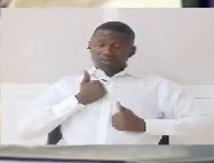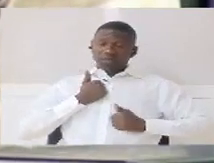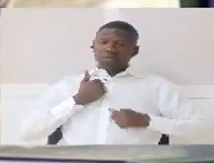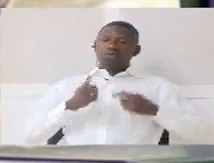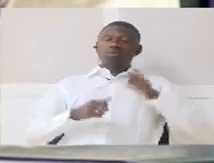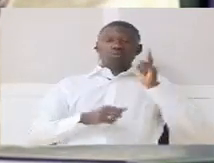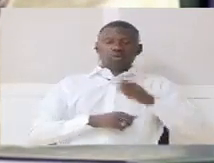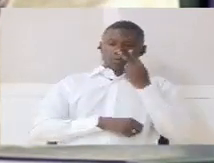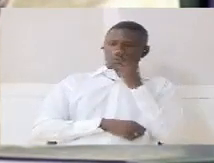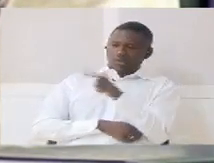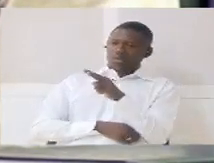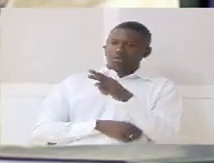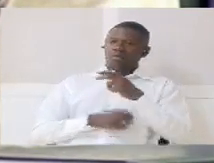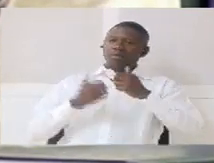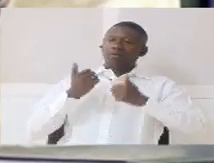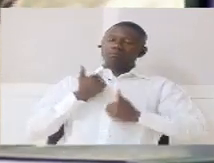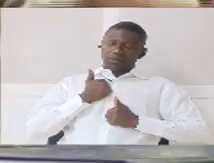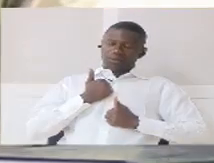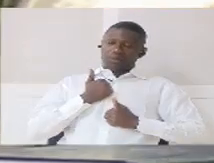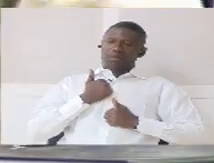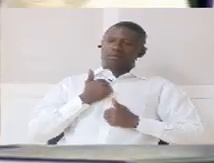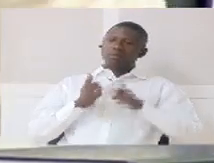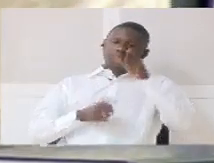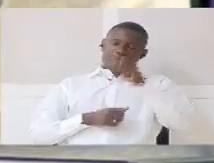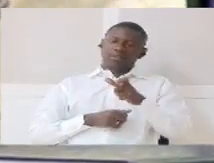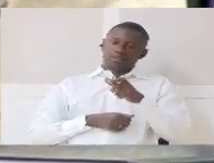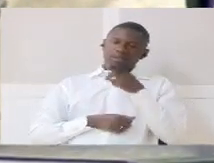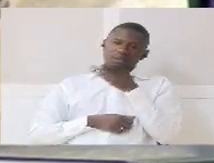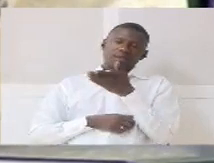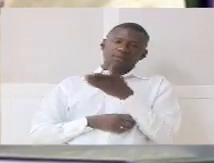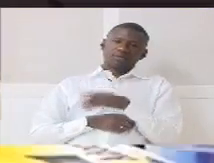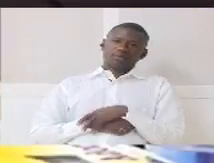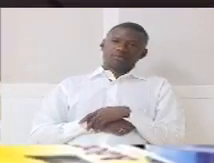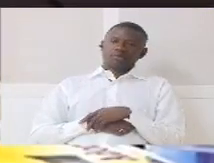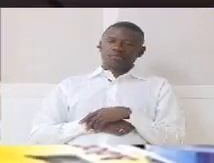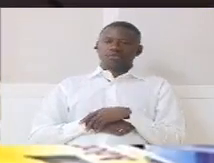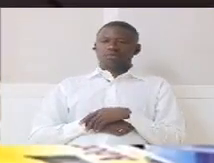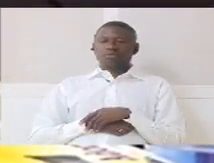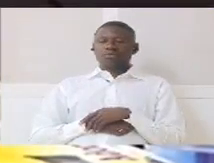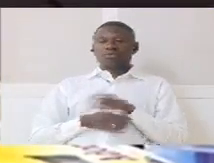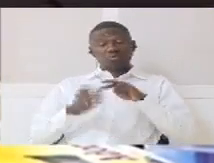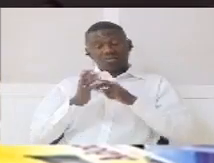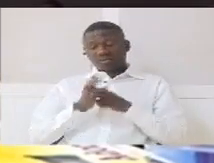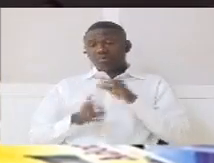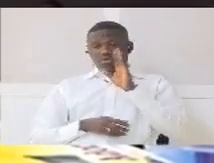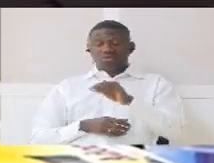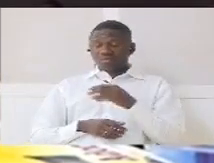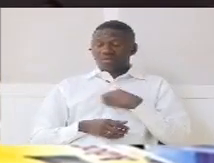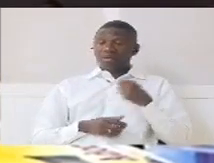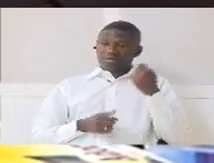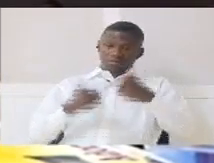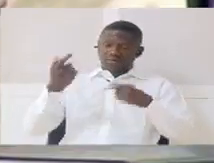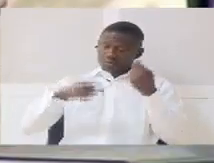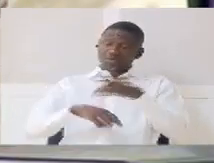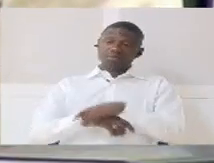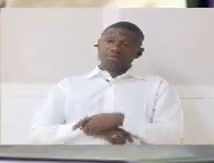jalaje. You will see a prison officer there. So I've done my quota. So that's it.